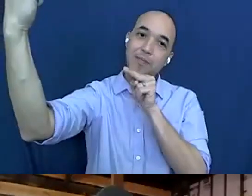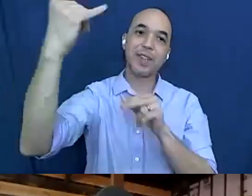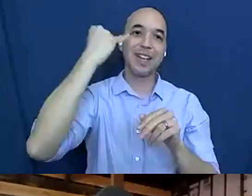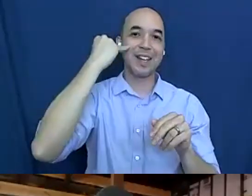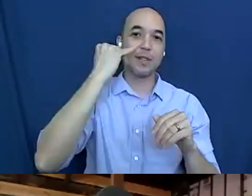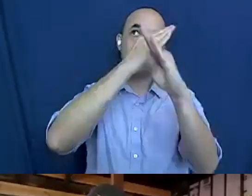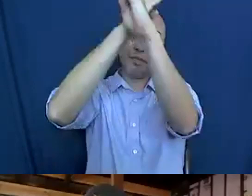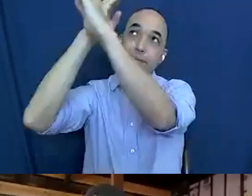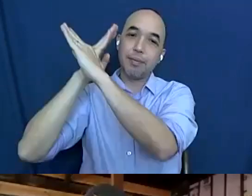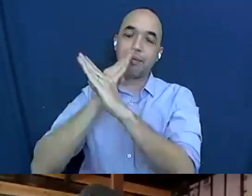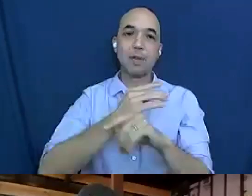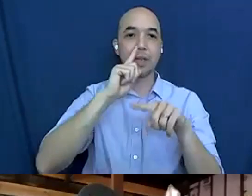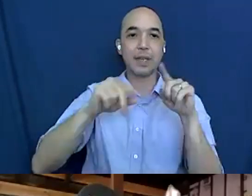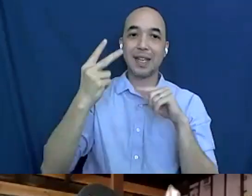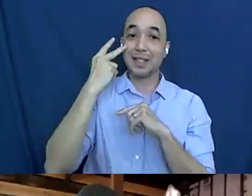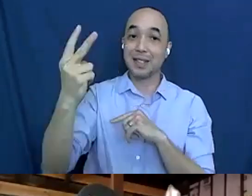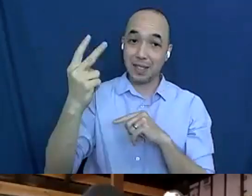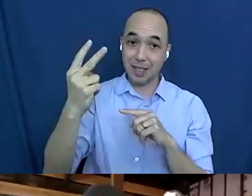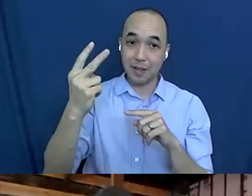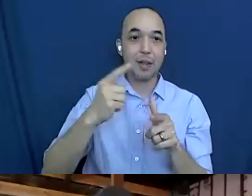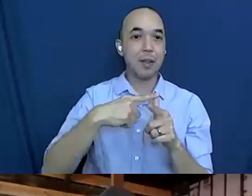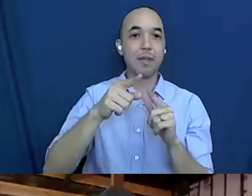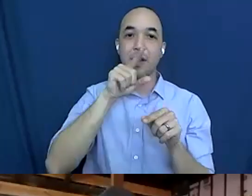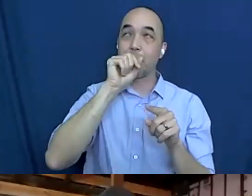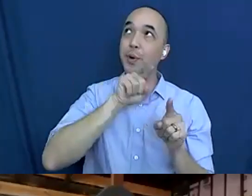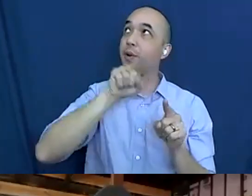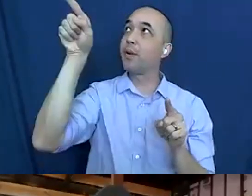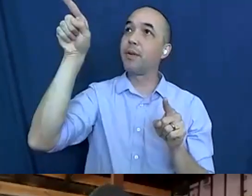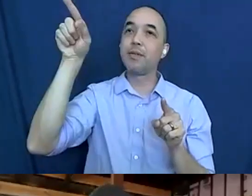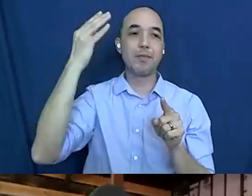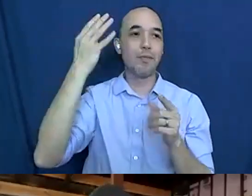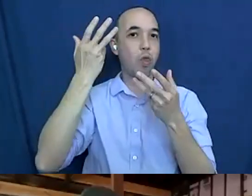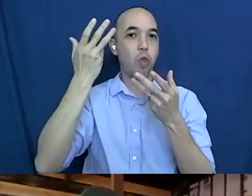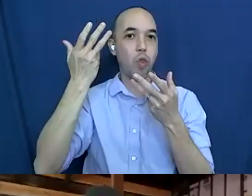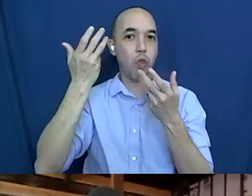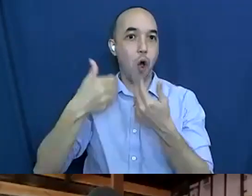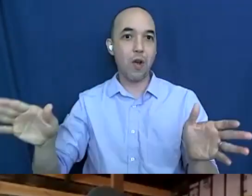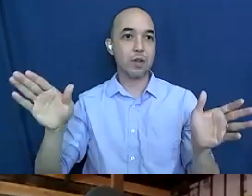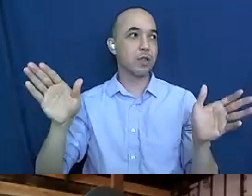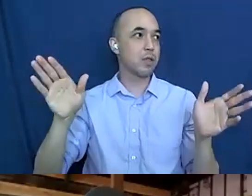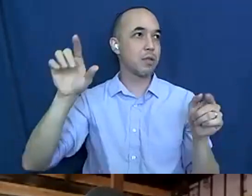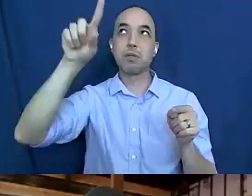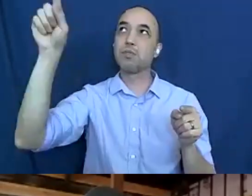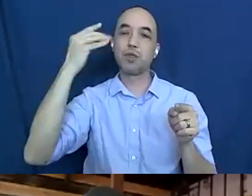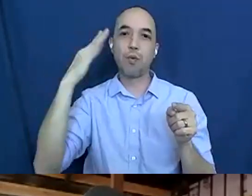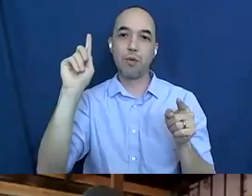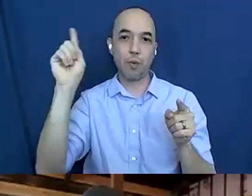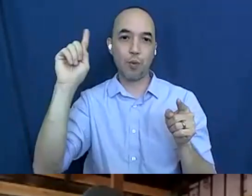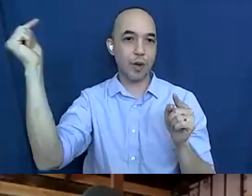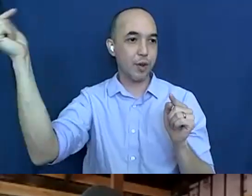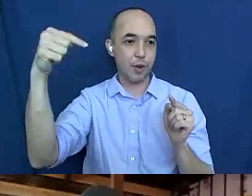of the trees, your bird went one way looking for you. You went another way looking for your bird. You've just lost that bird.